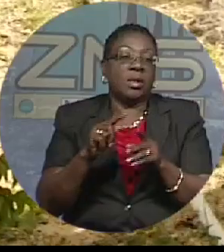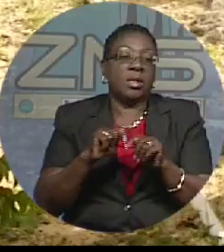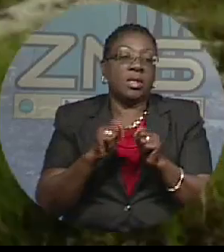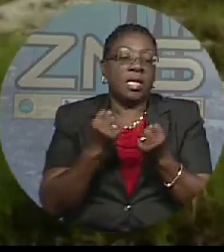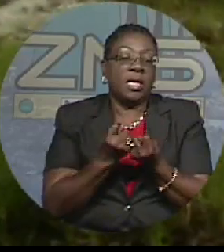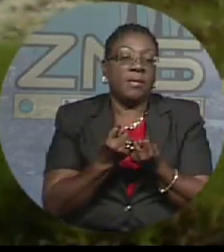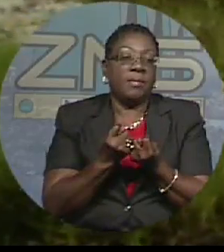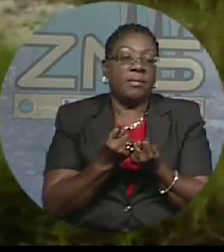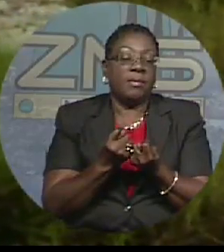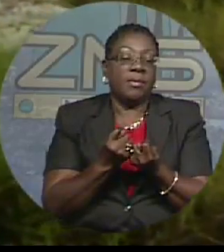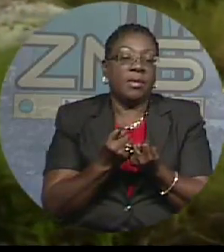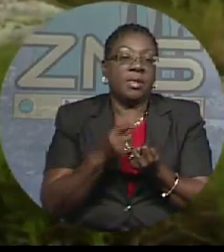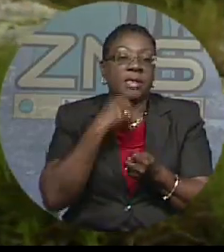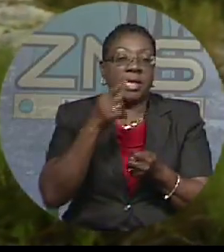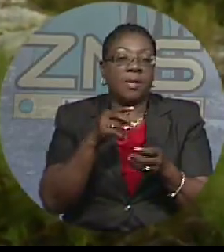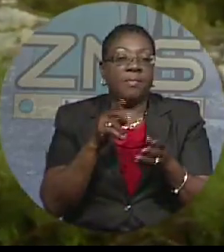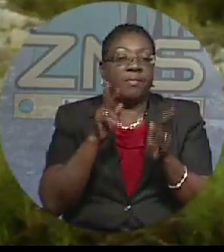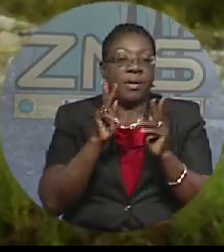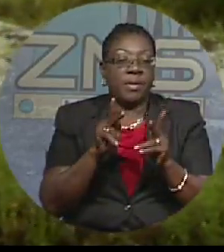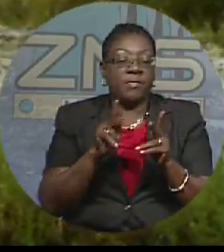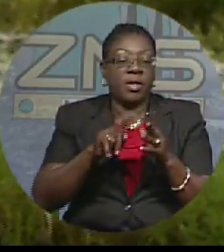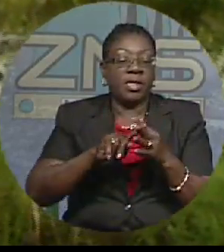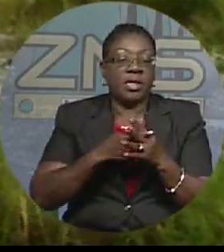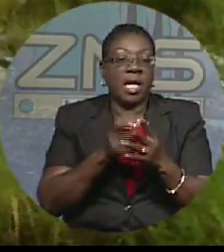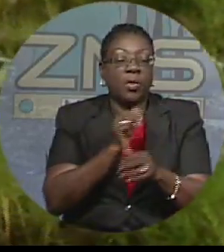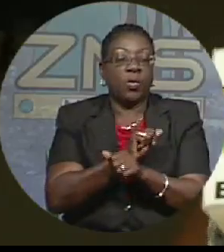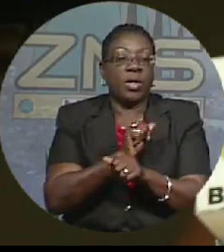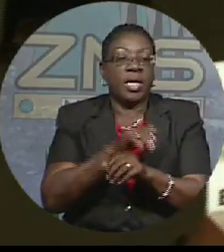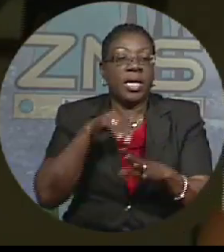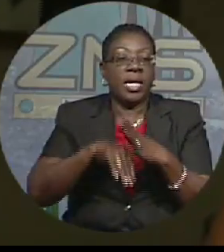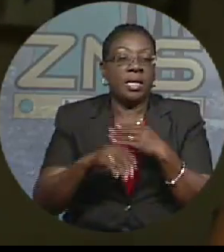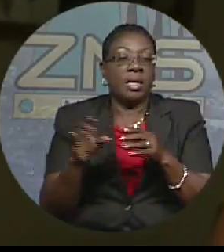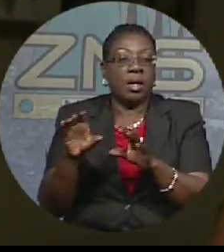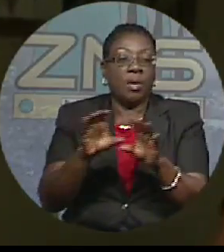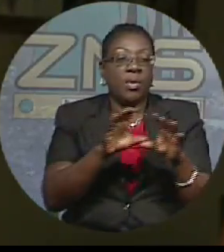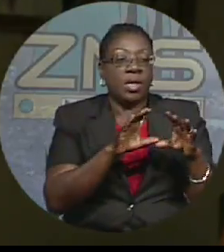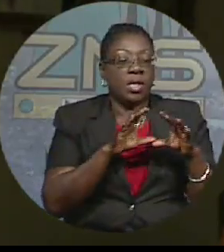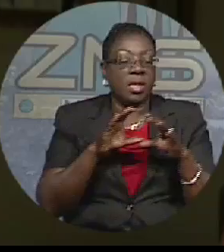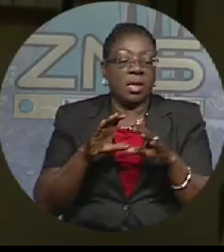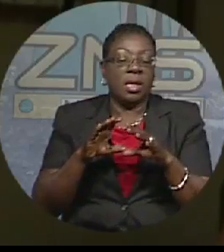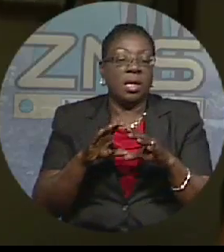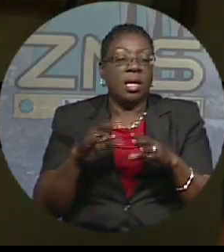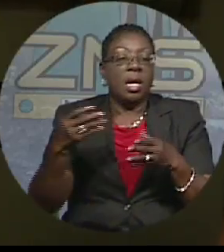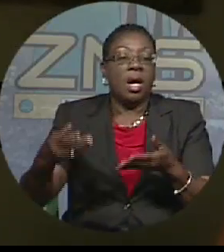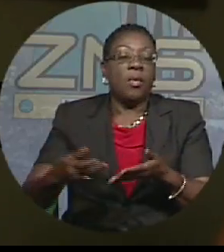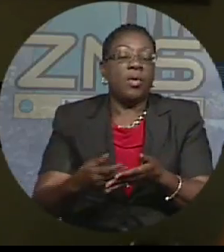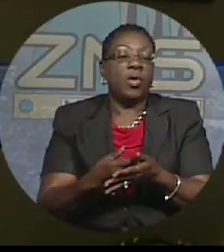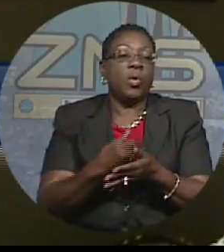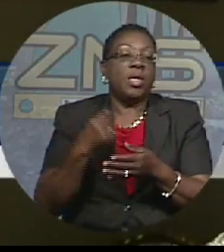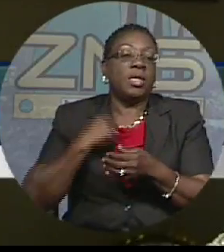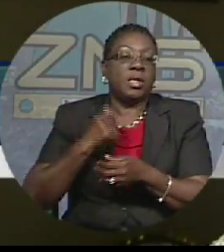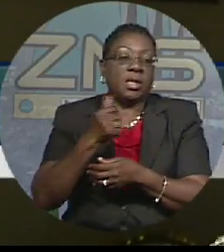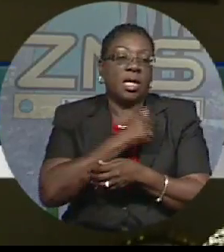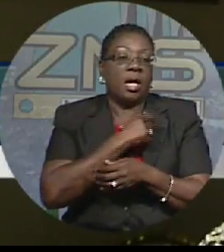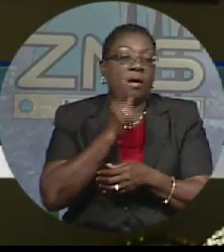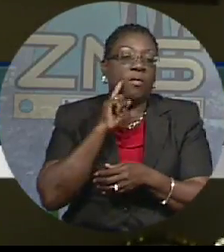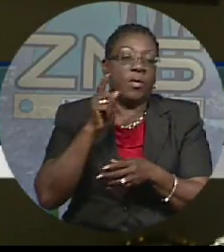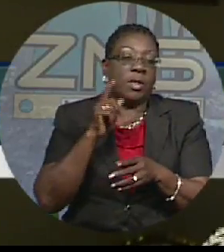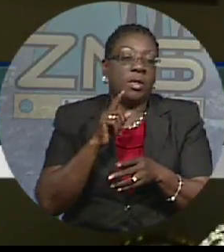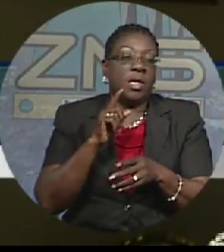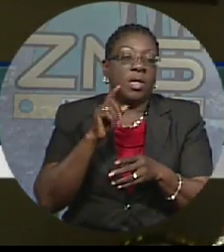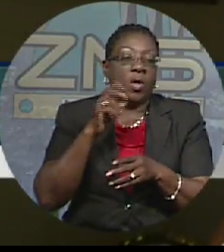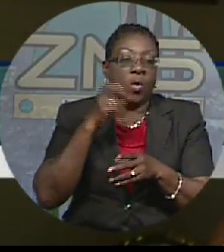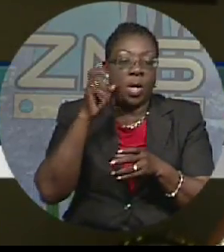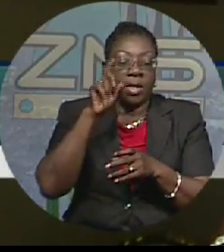that staff members have already started working in the community. Urban Renewal staff do daily assessments, and they move around